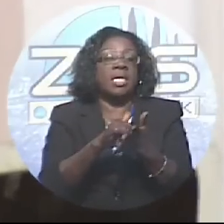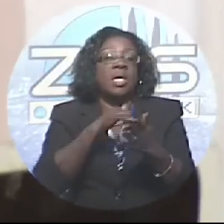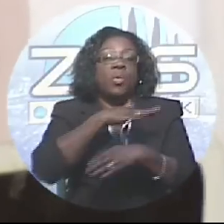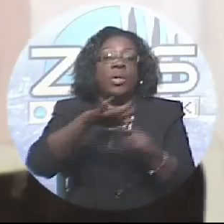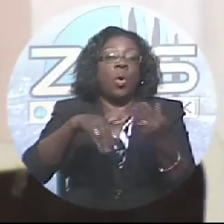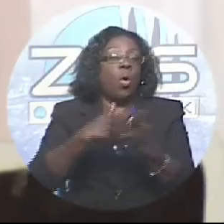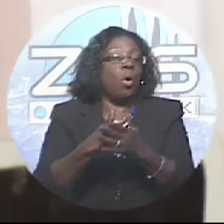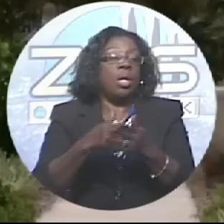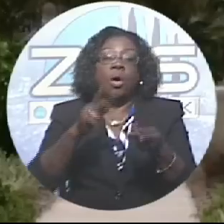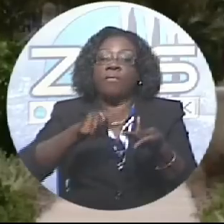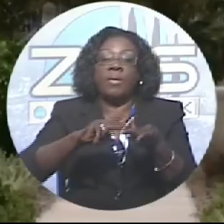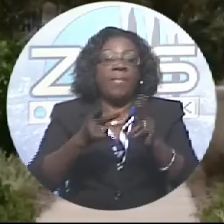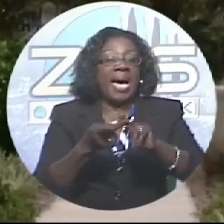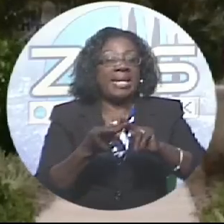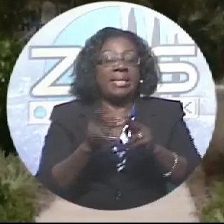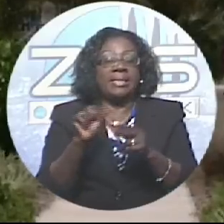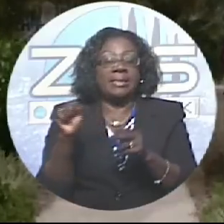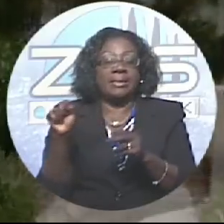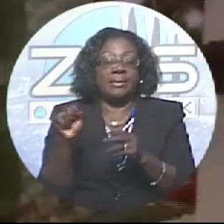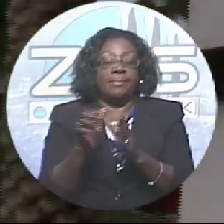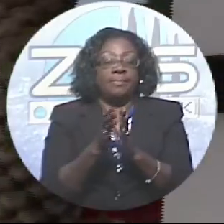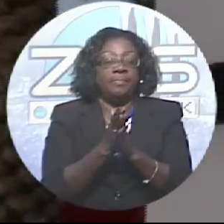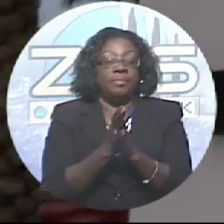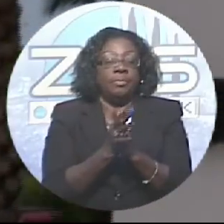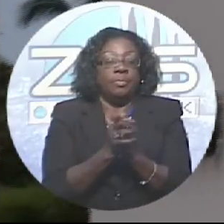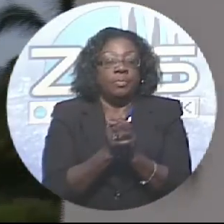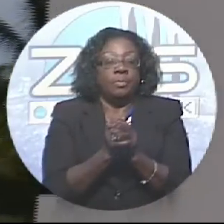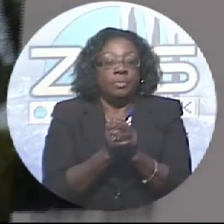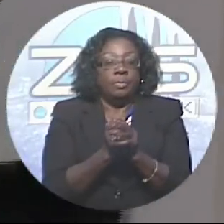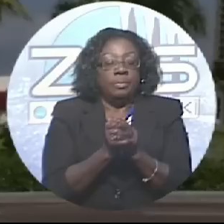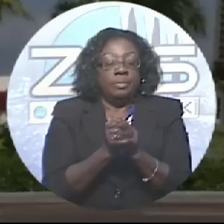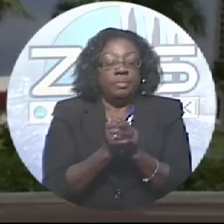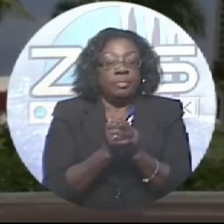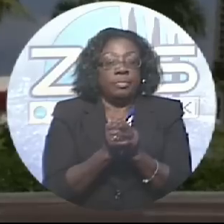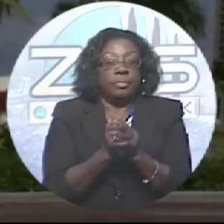of the relevant partners. Janaea Noel Ferguson, ZNS Network News.